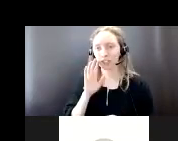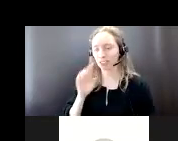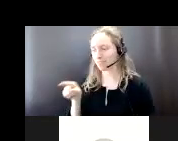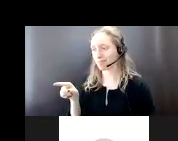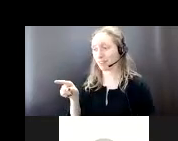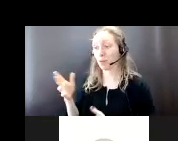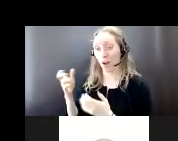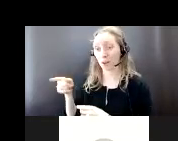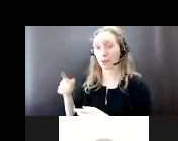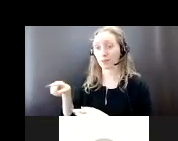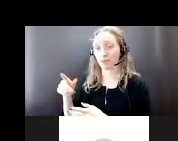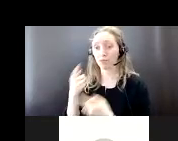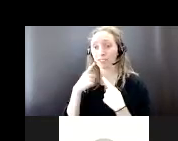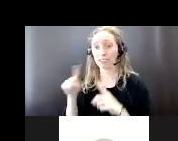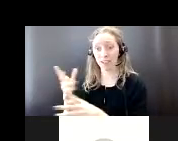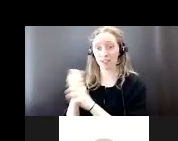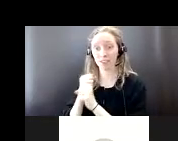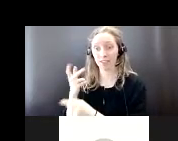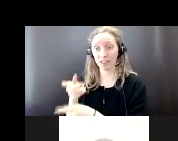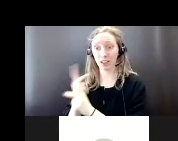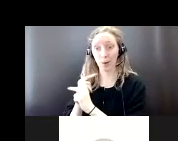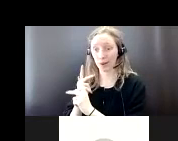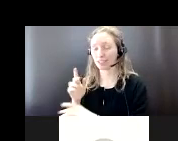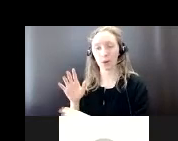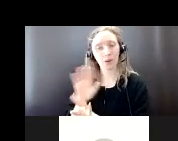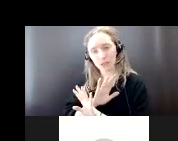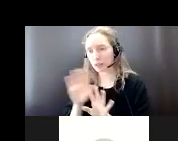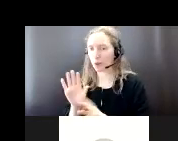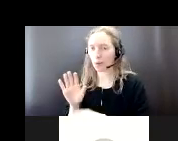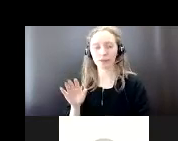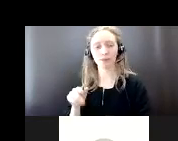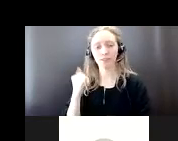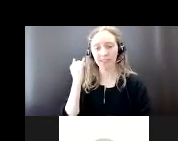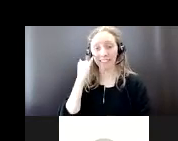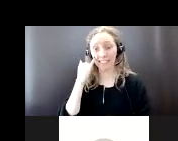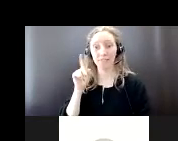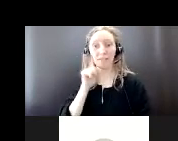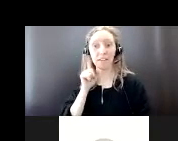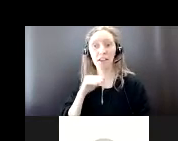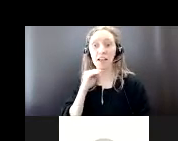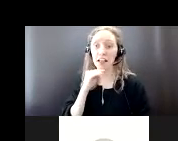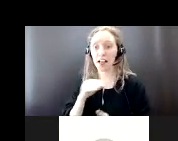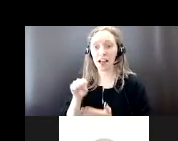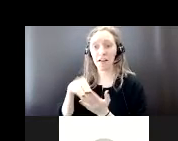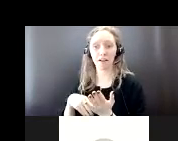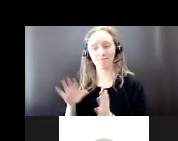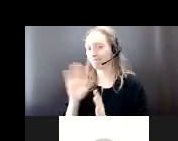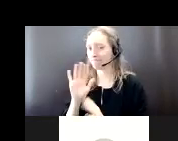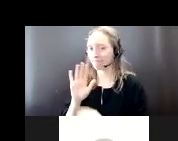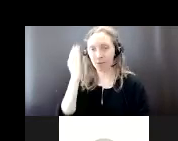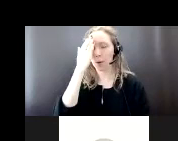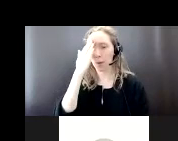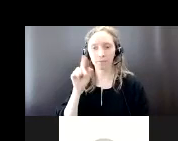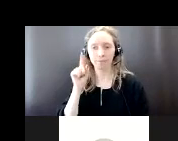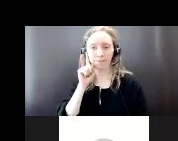I don't know anyone that says, yay, I want to pay taxes. However, we pay taxes for certain services.